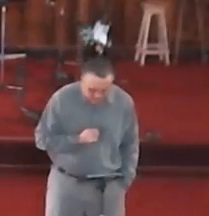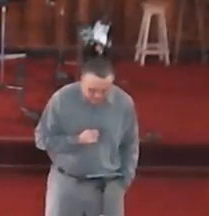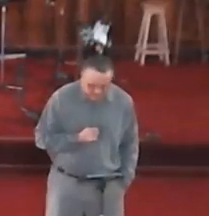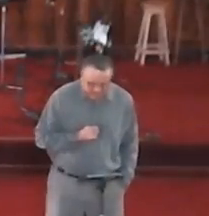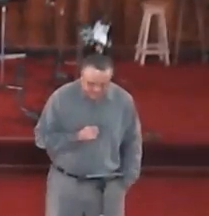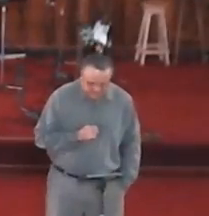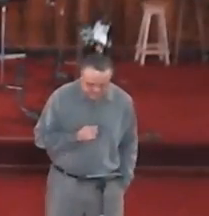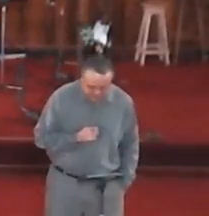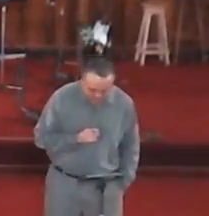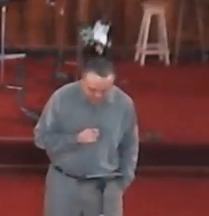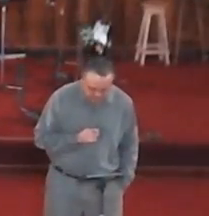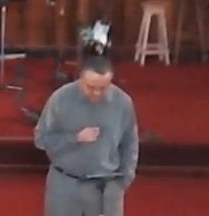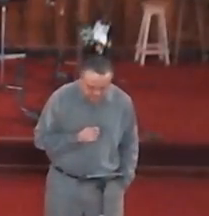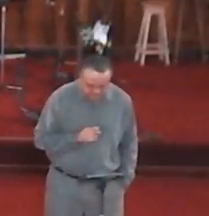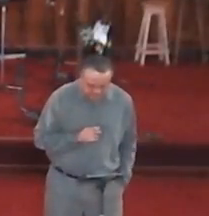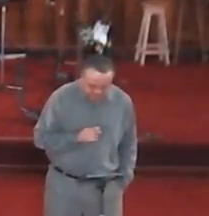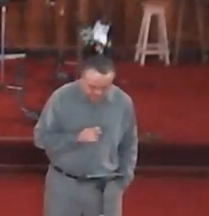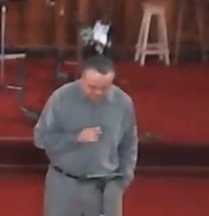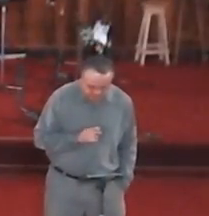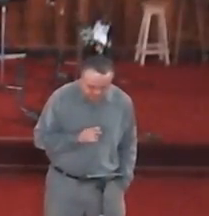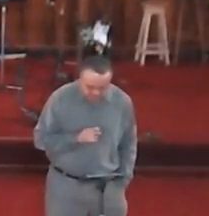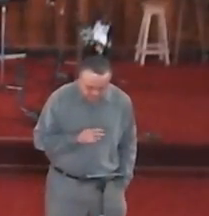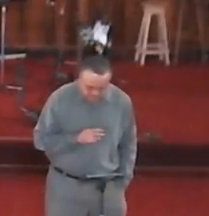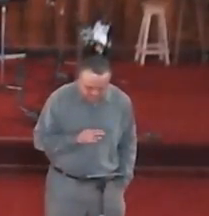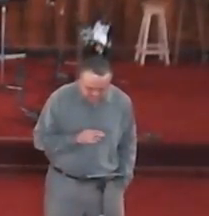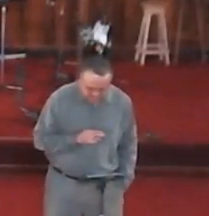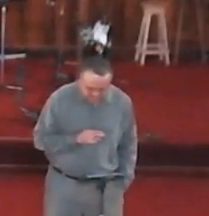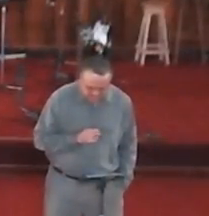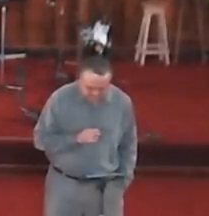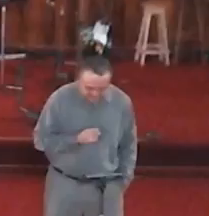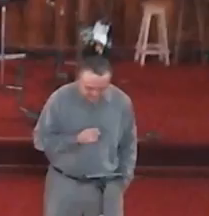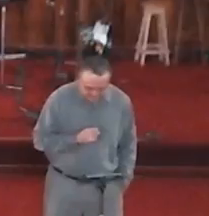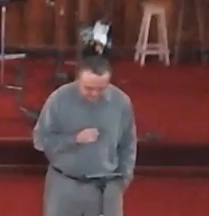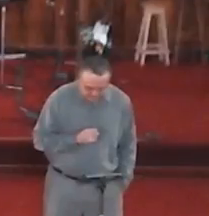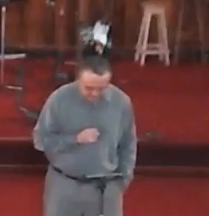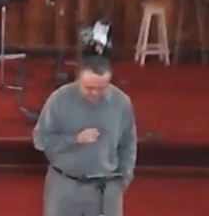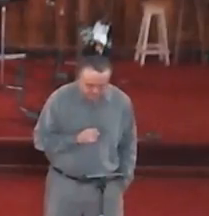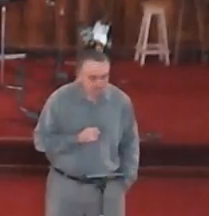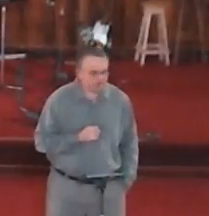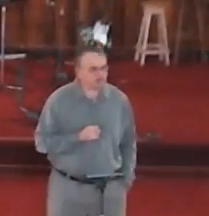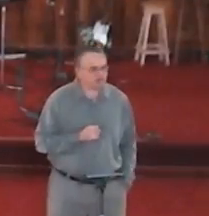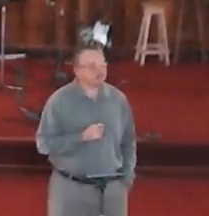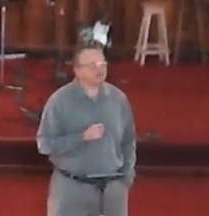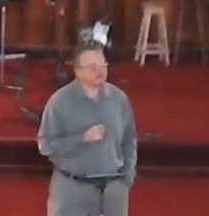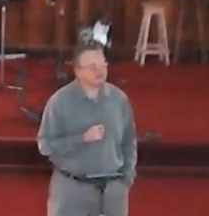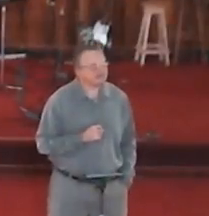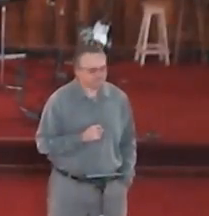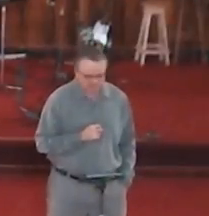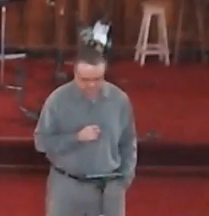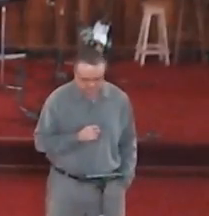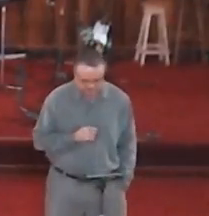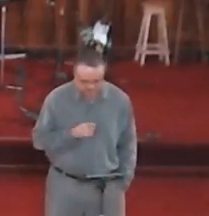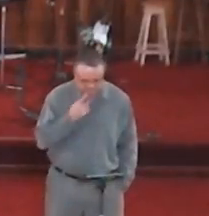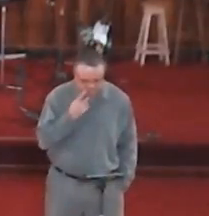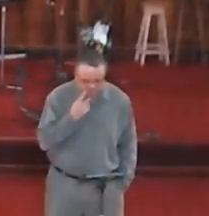Bernabé, Simeón, Lucio, Manaén y Saulo.